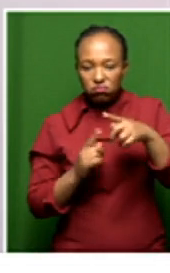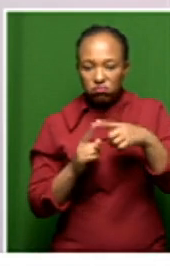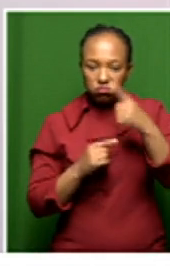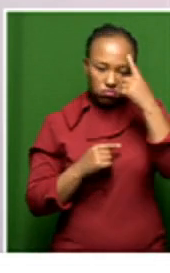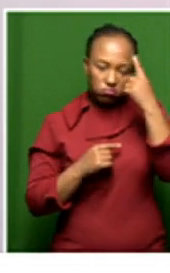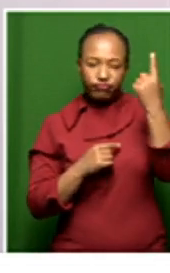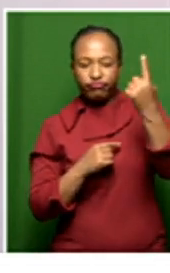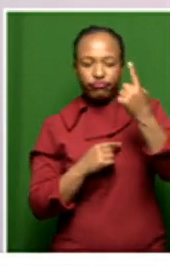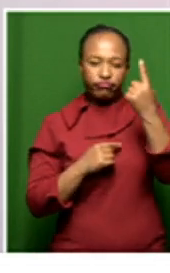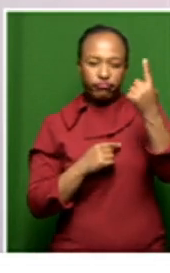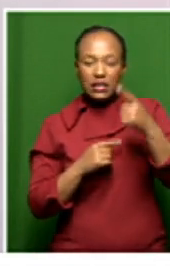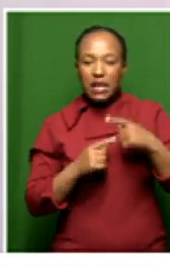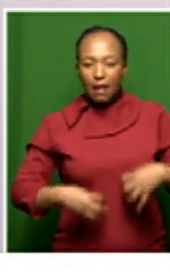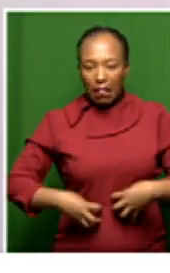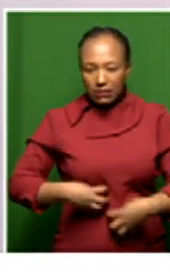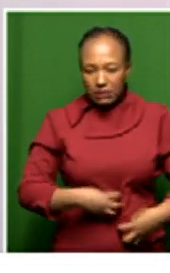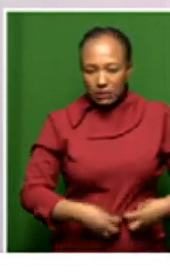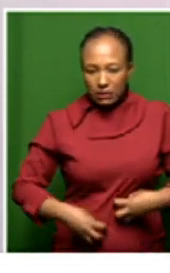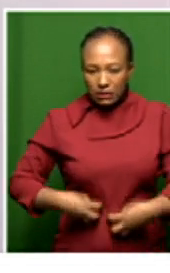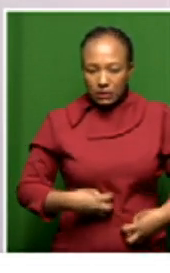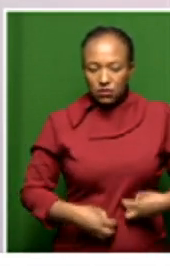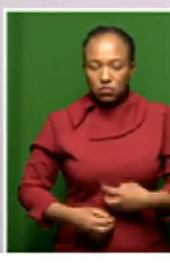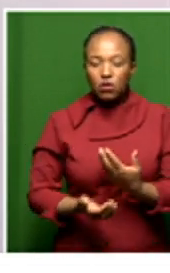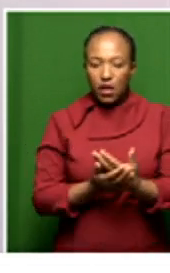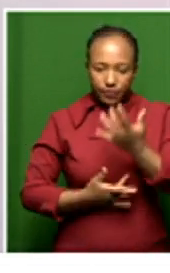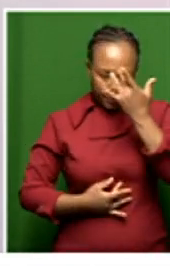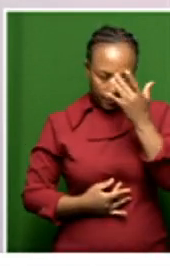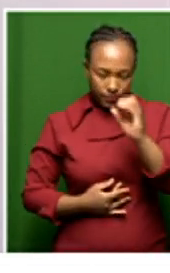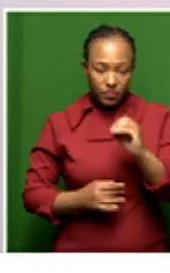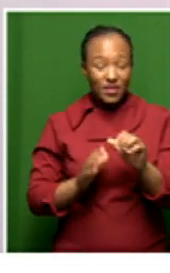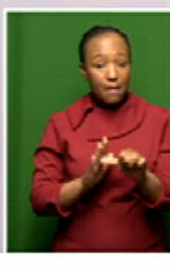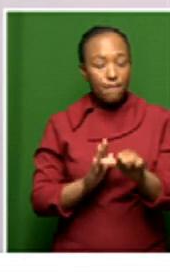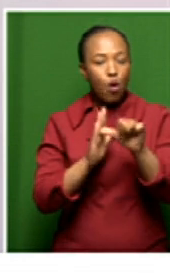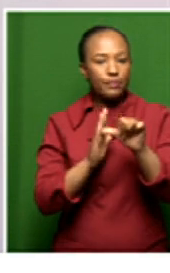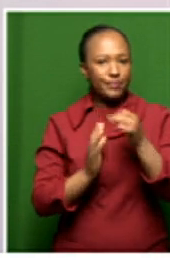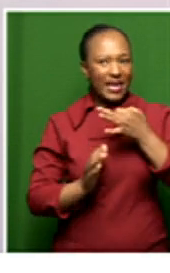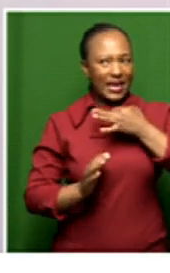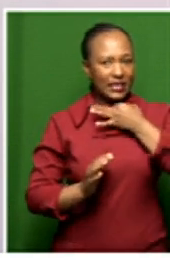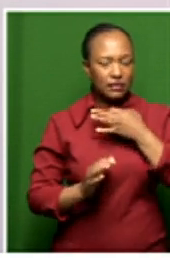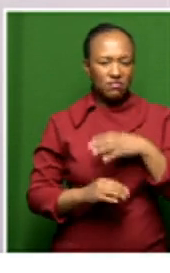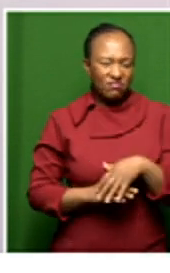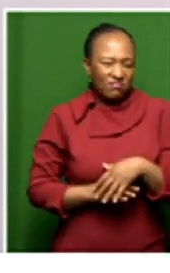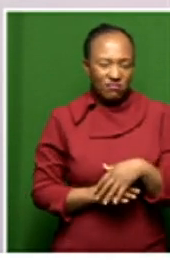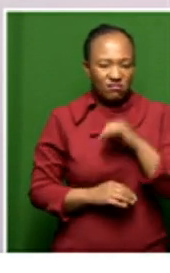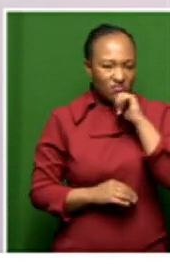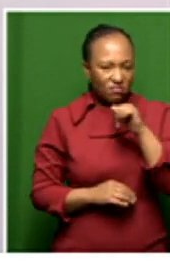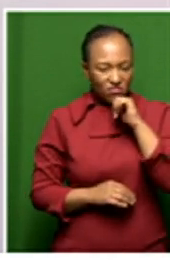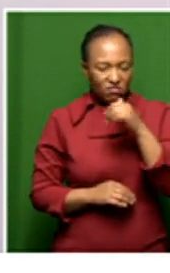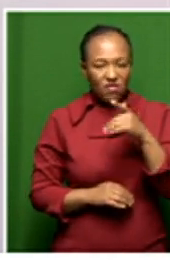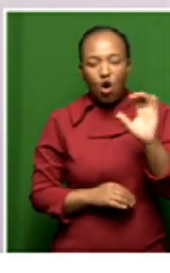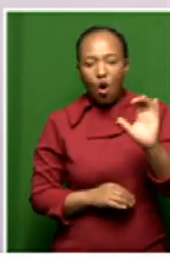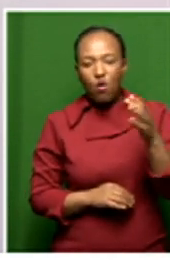as well as gastrointestinal symptoms. So I think it's very important for consumers really not to take a risk to say, I had this Coke,